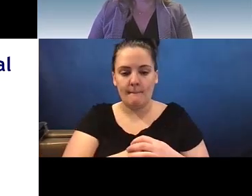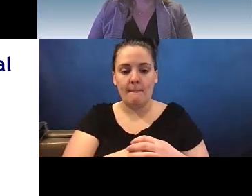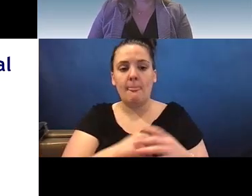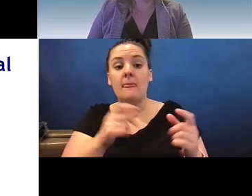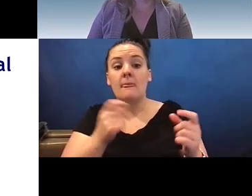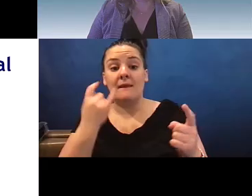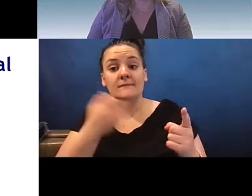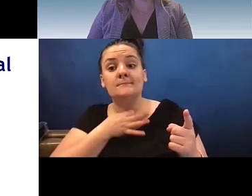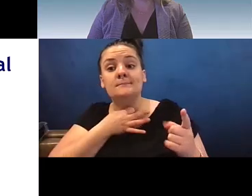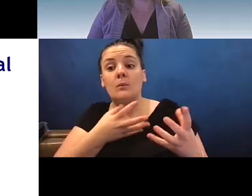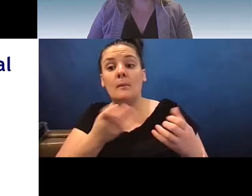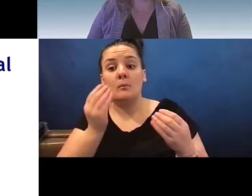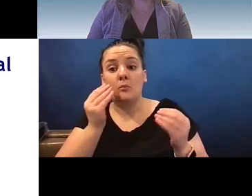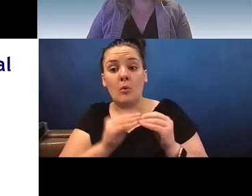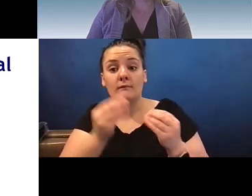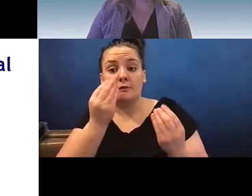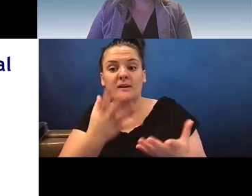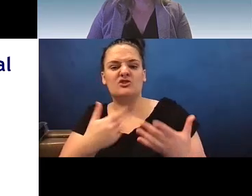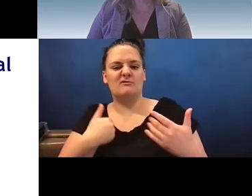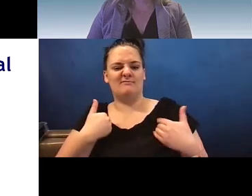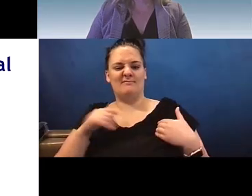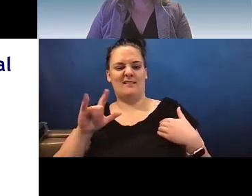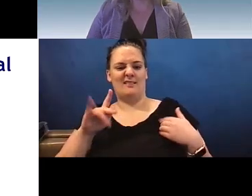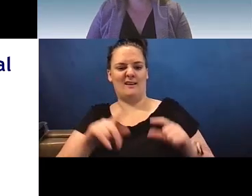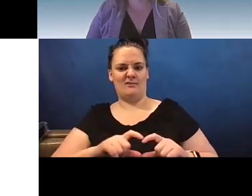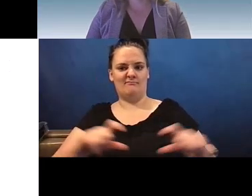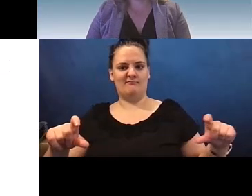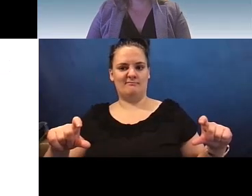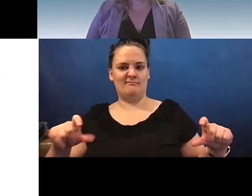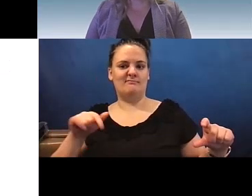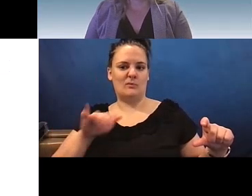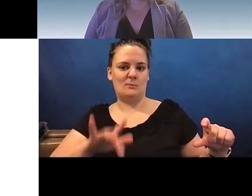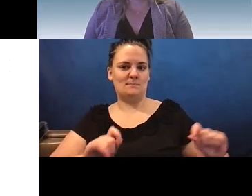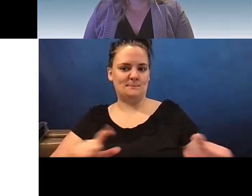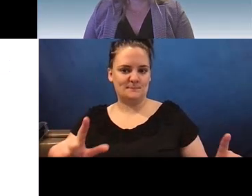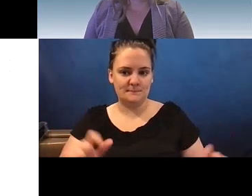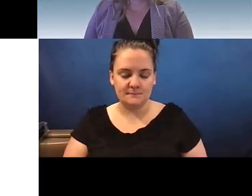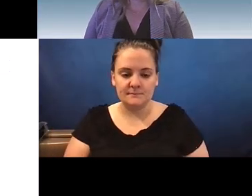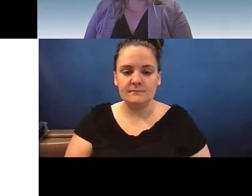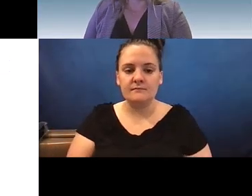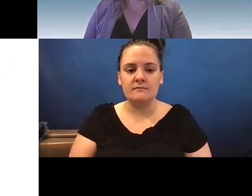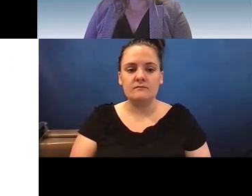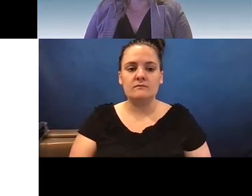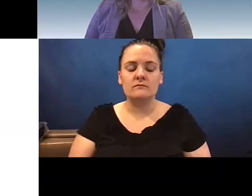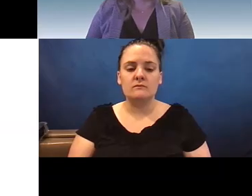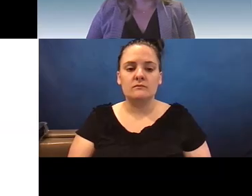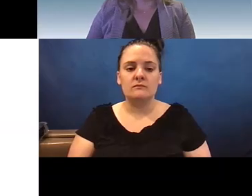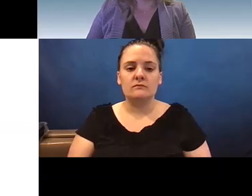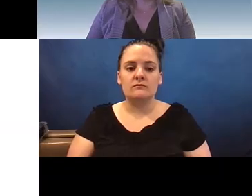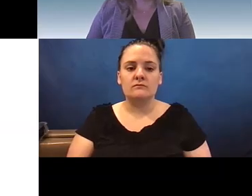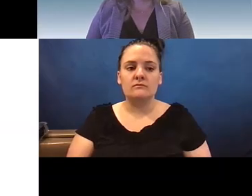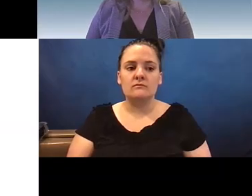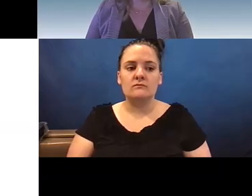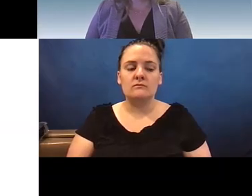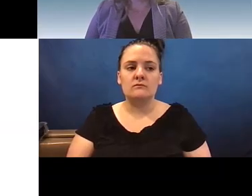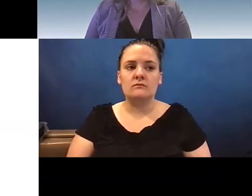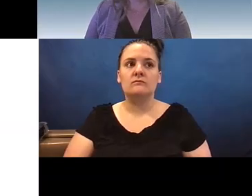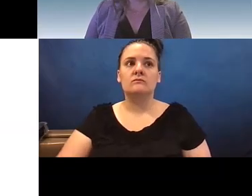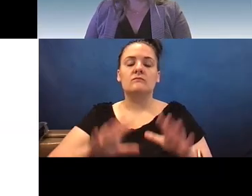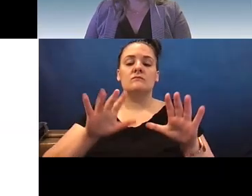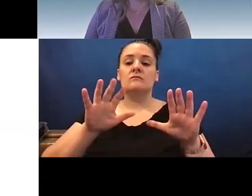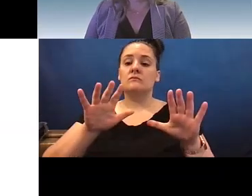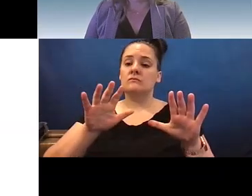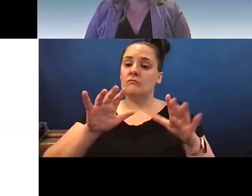of the slide. Next slide, please. A couple examples of how we've seen